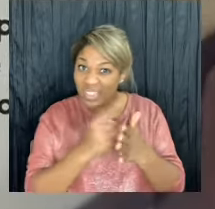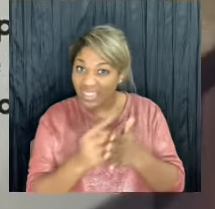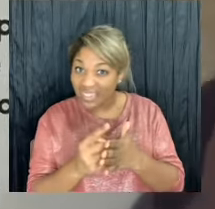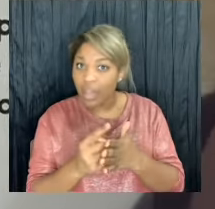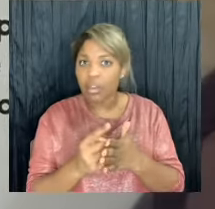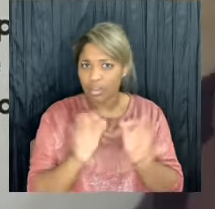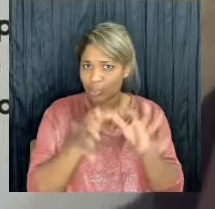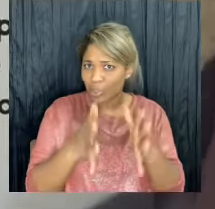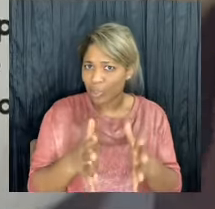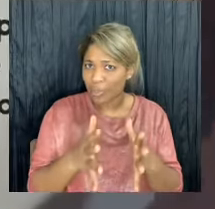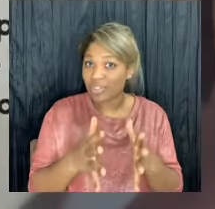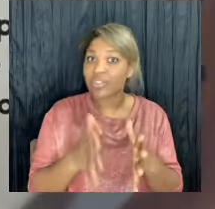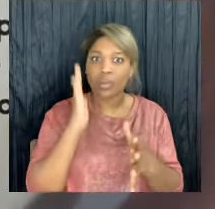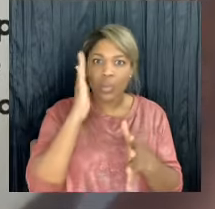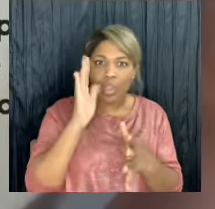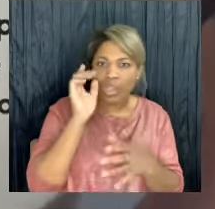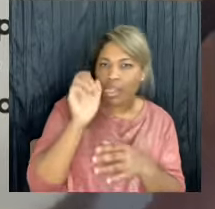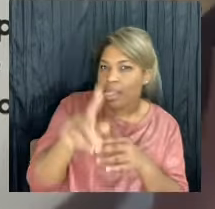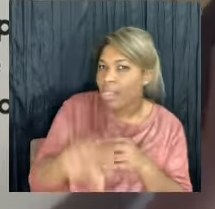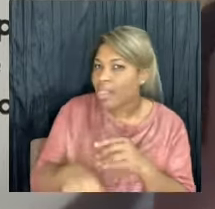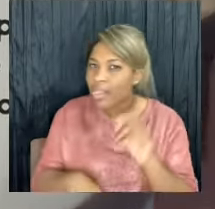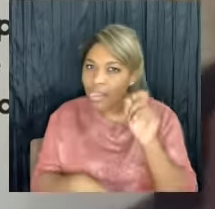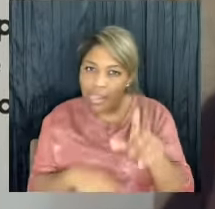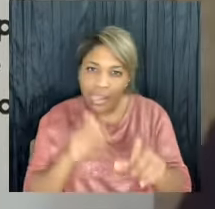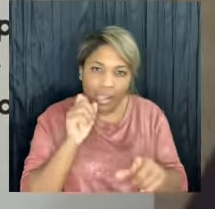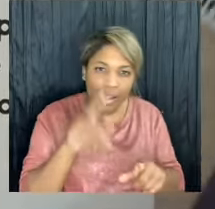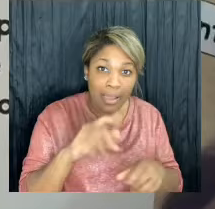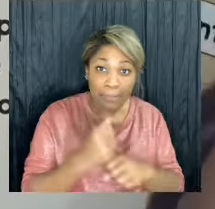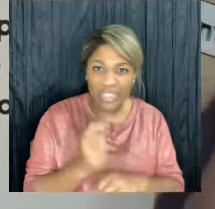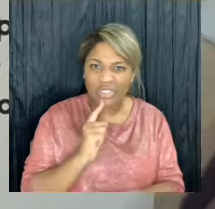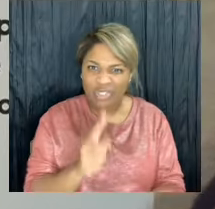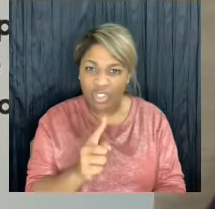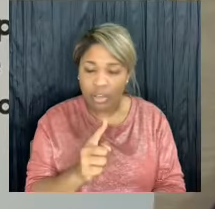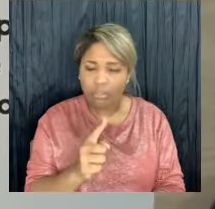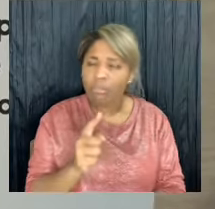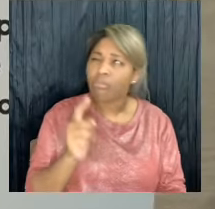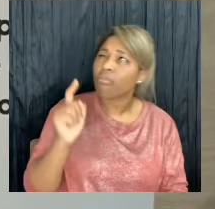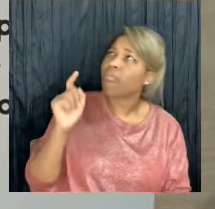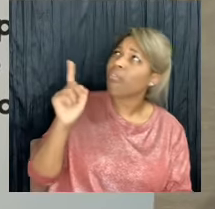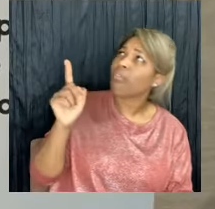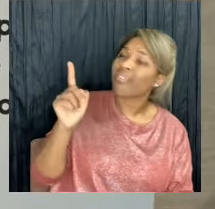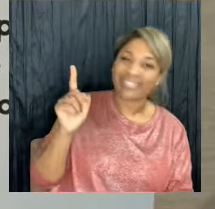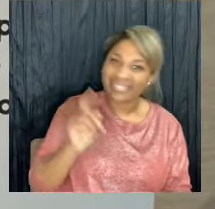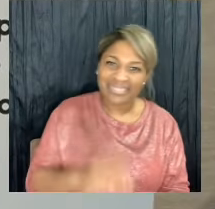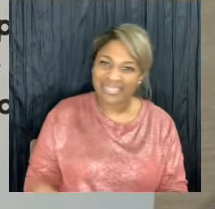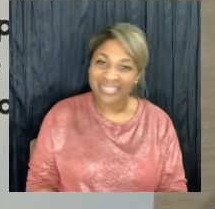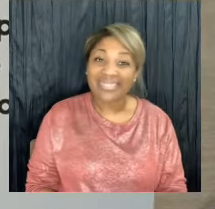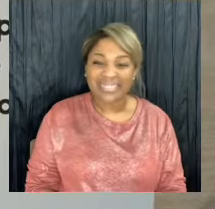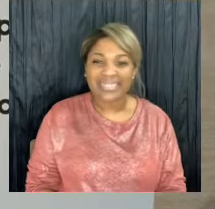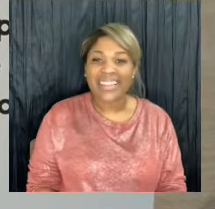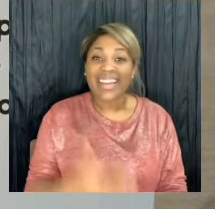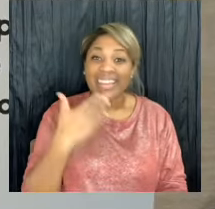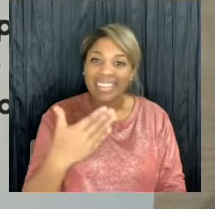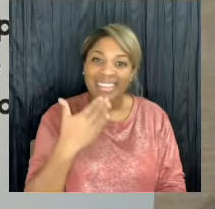some of these things to make sure that you don't have any questions. All right, thank you for listening.